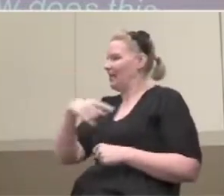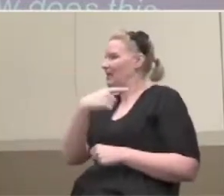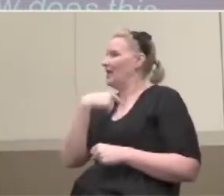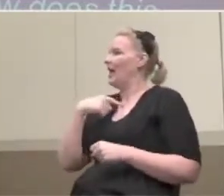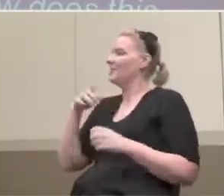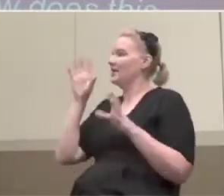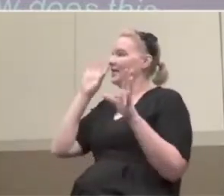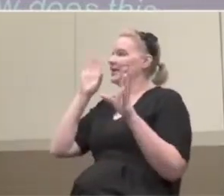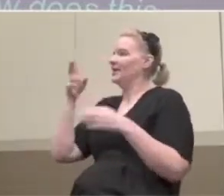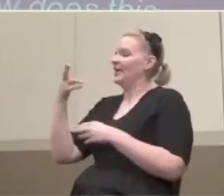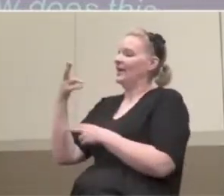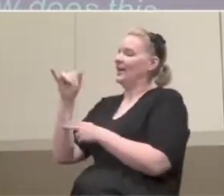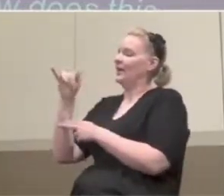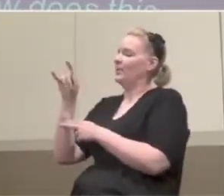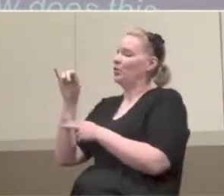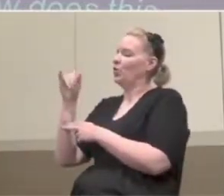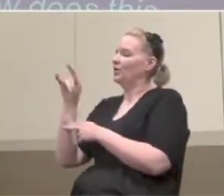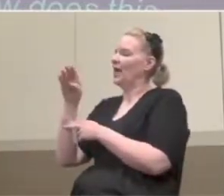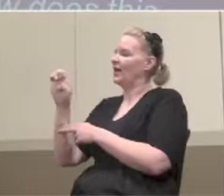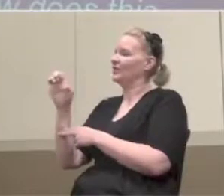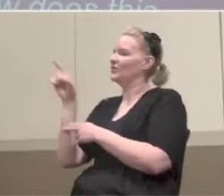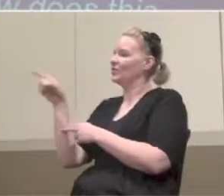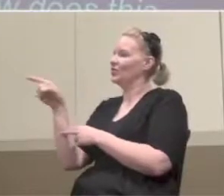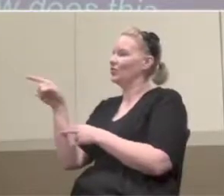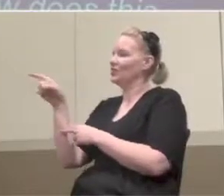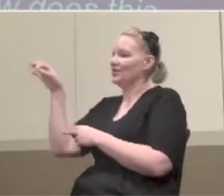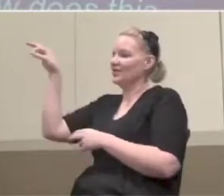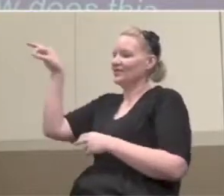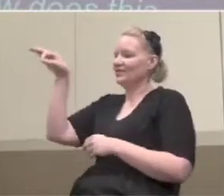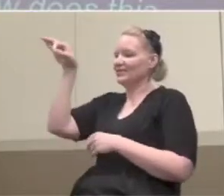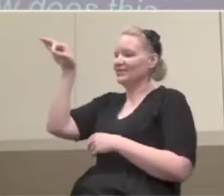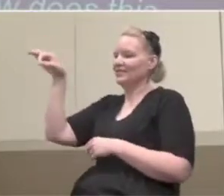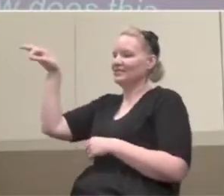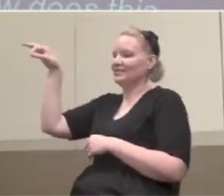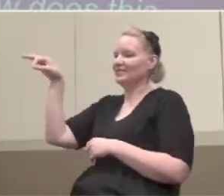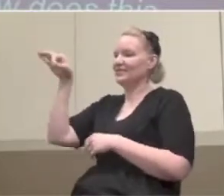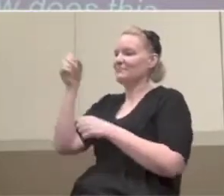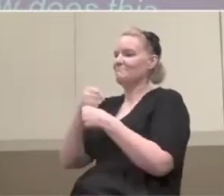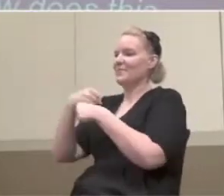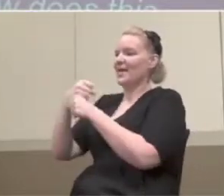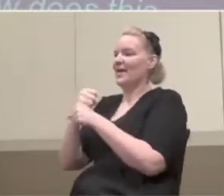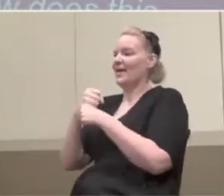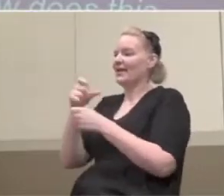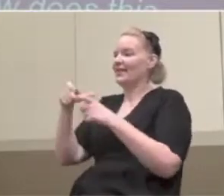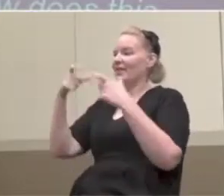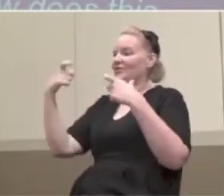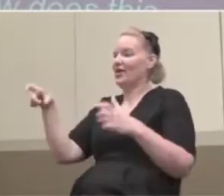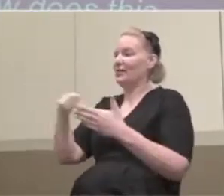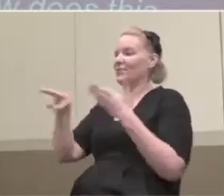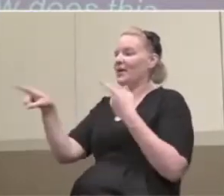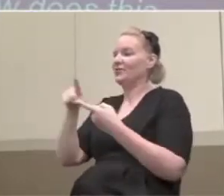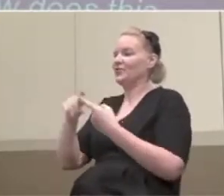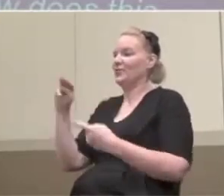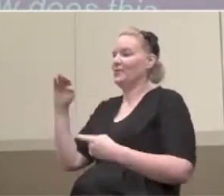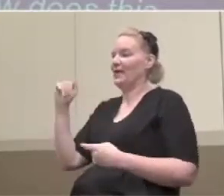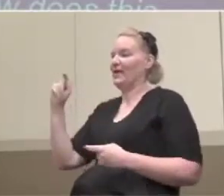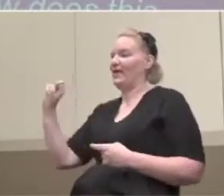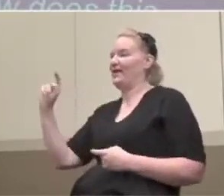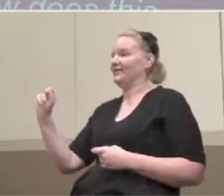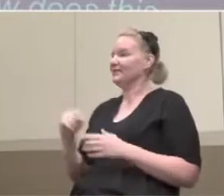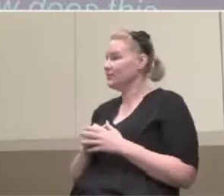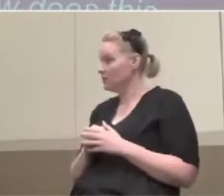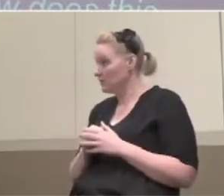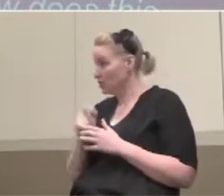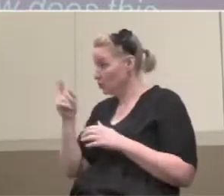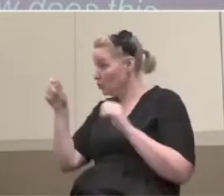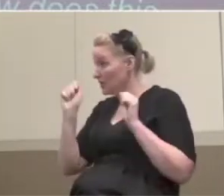you. Make the check payable to Matthew Ryder. Okay? Because they just get fascinated with it. Anybody not make her